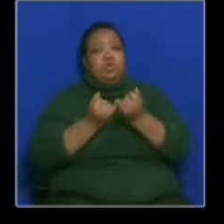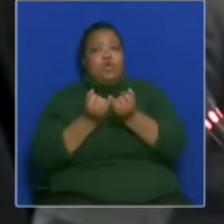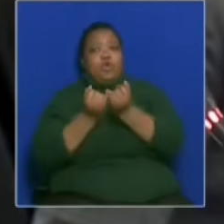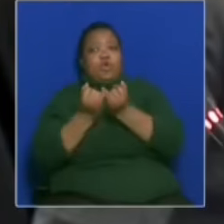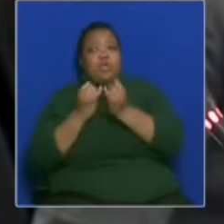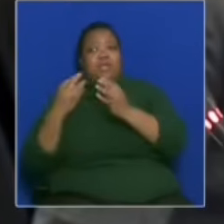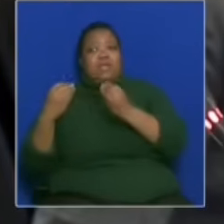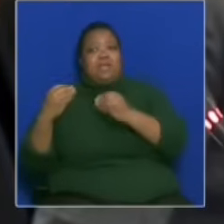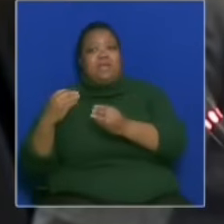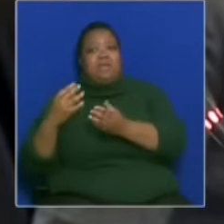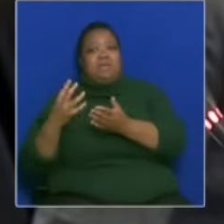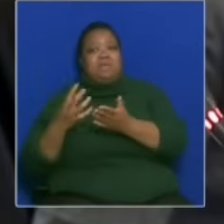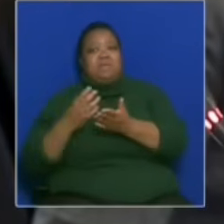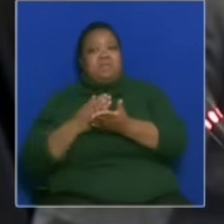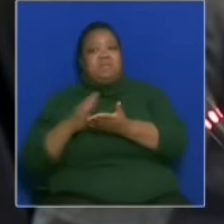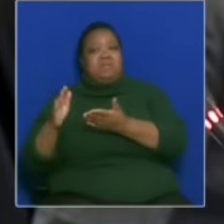competitor